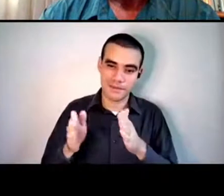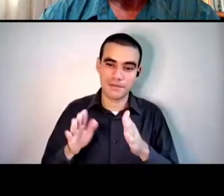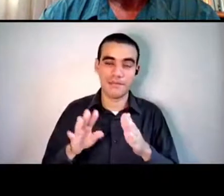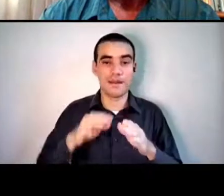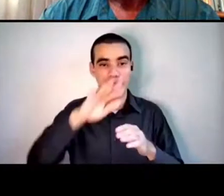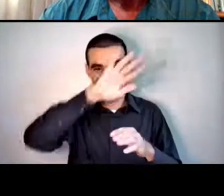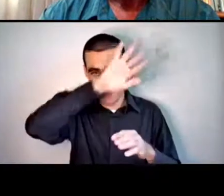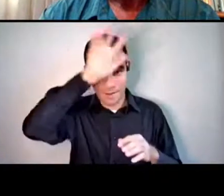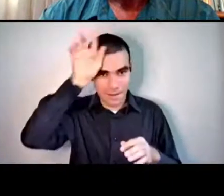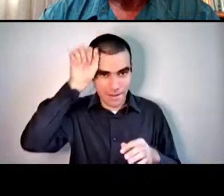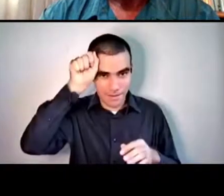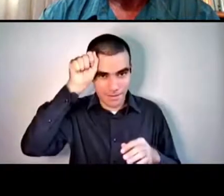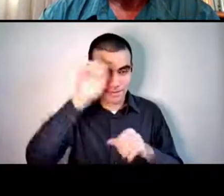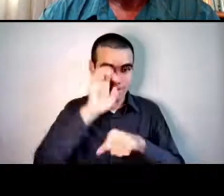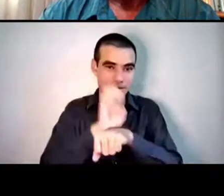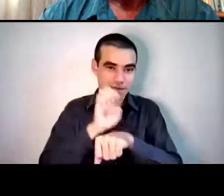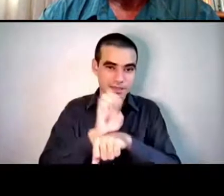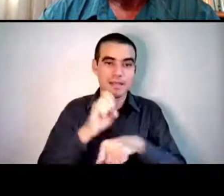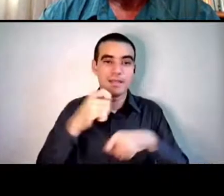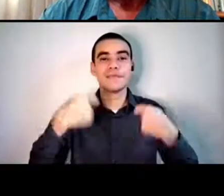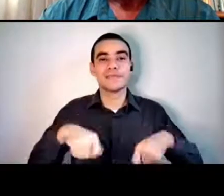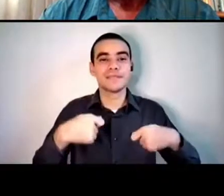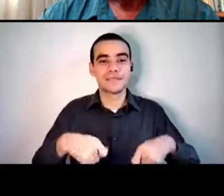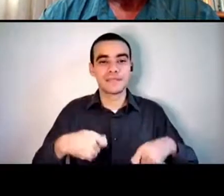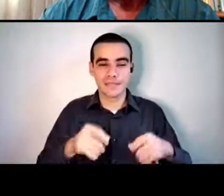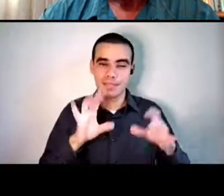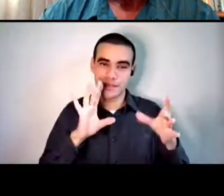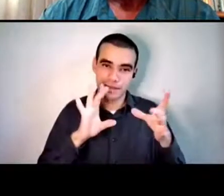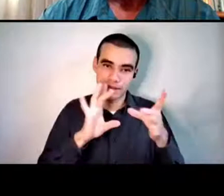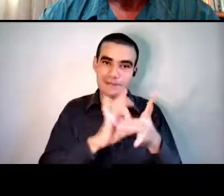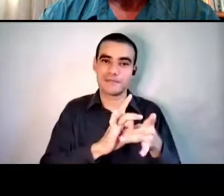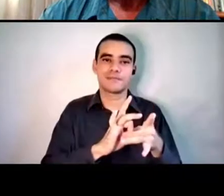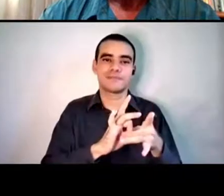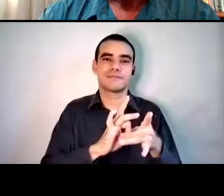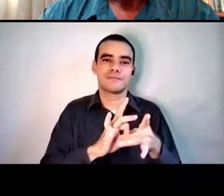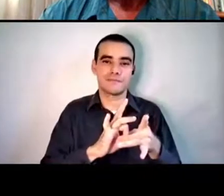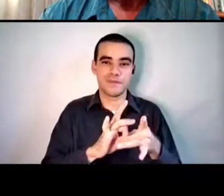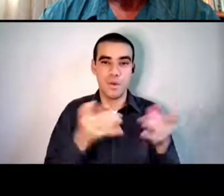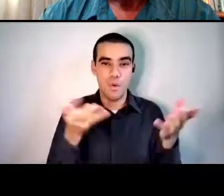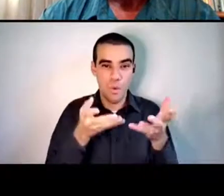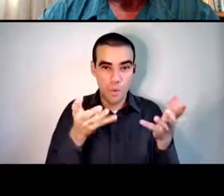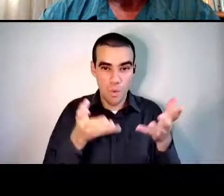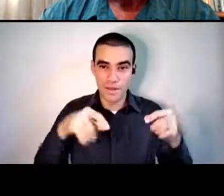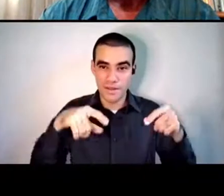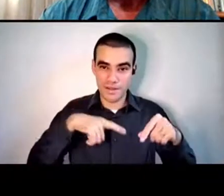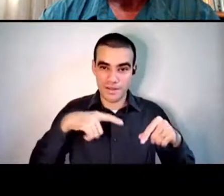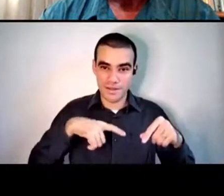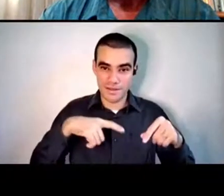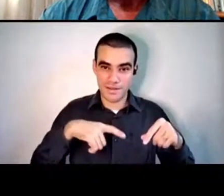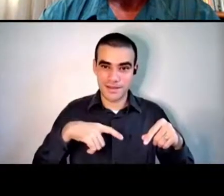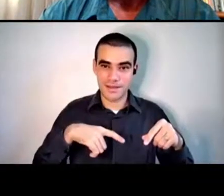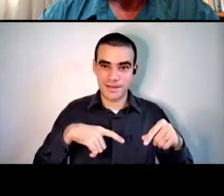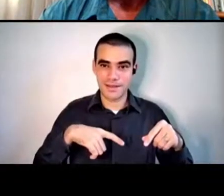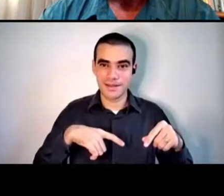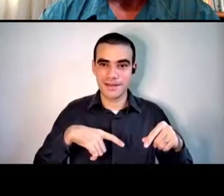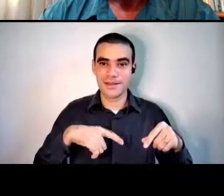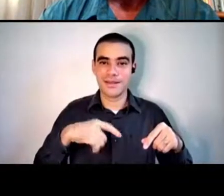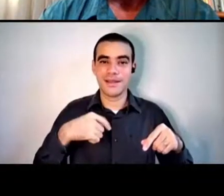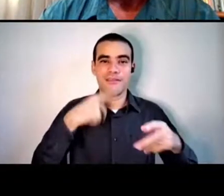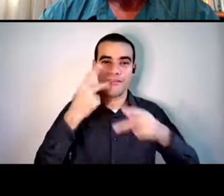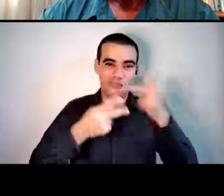through these processes. But for the Amazon, Brazilian state needs to look that we need